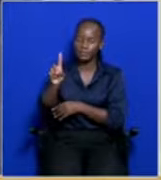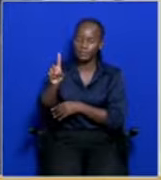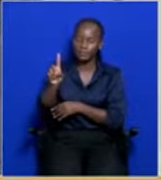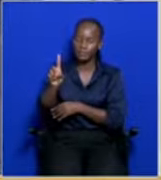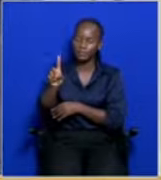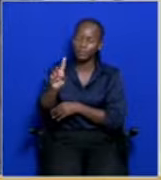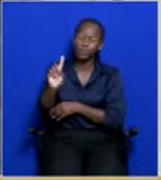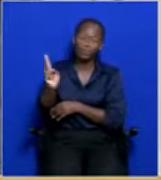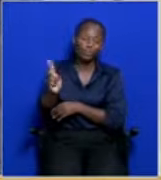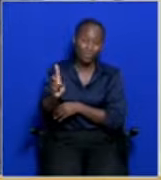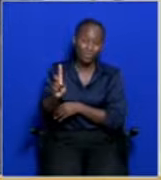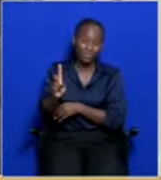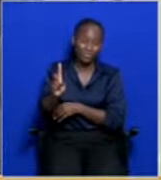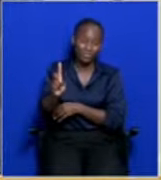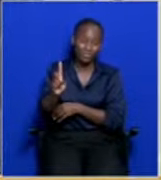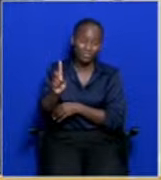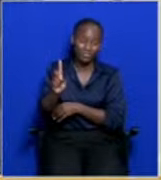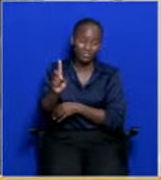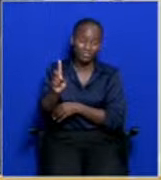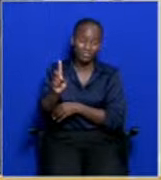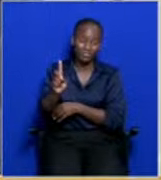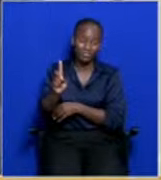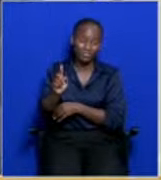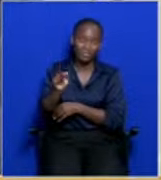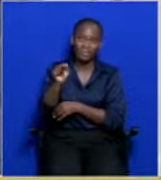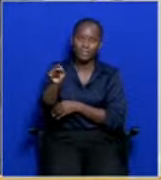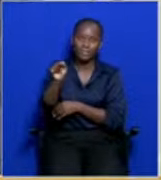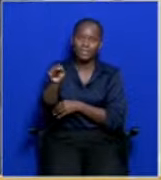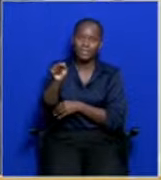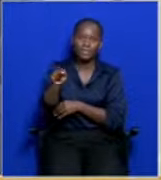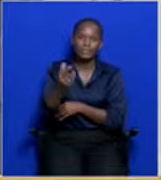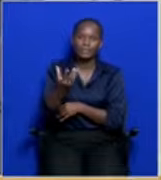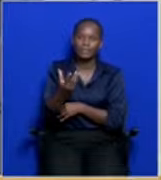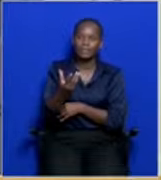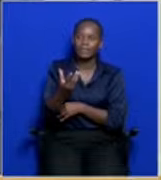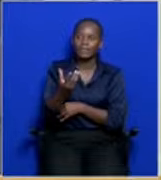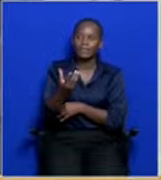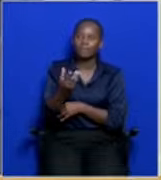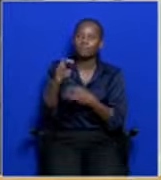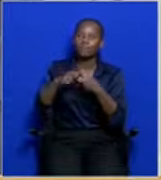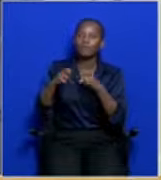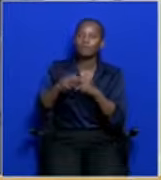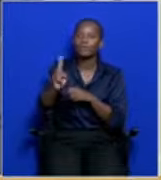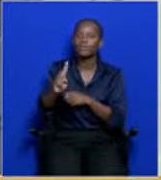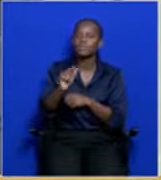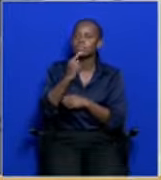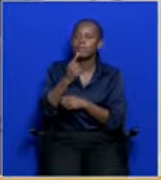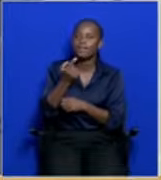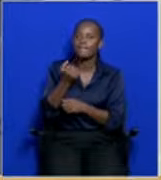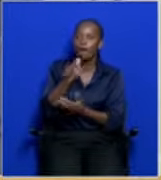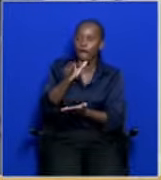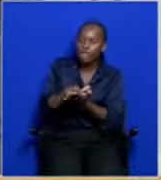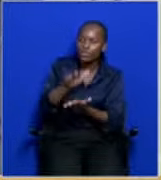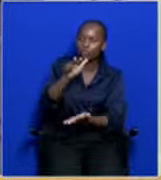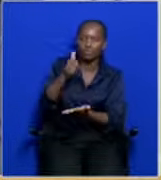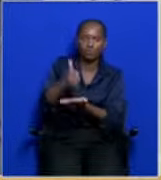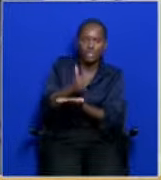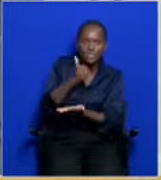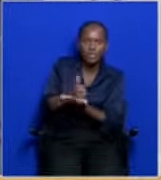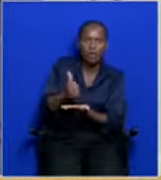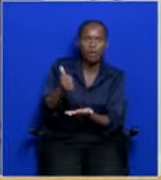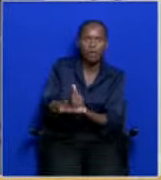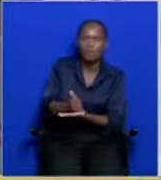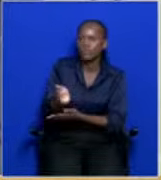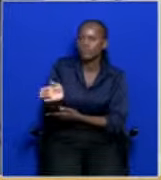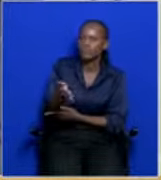they have no official register to check that indeed this person on this day was